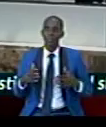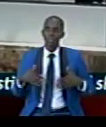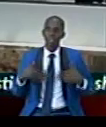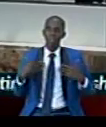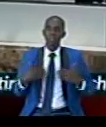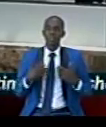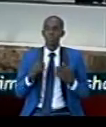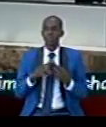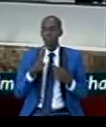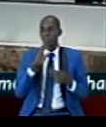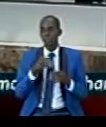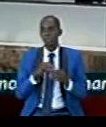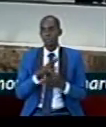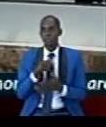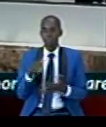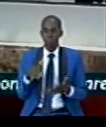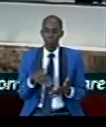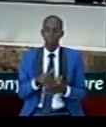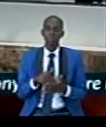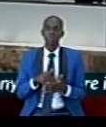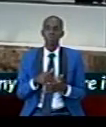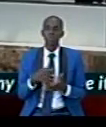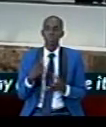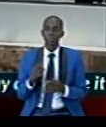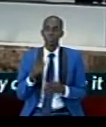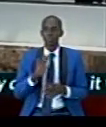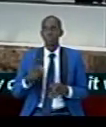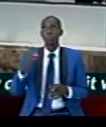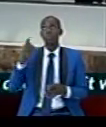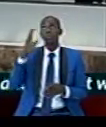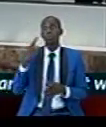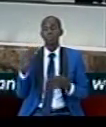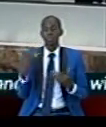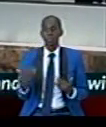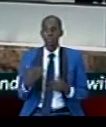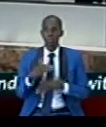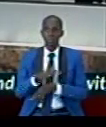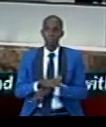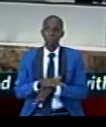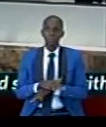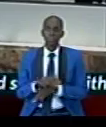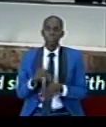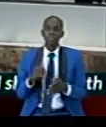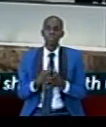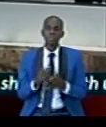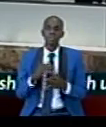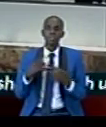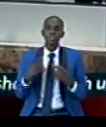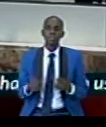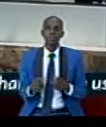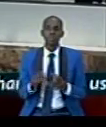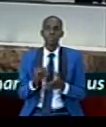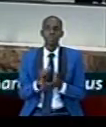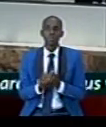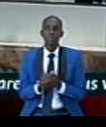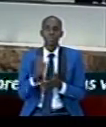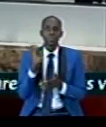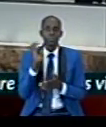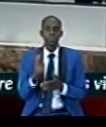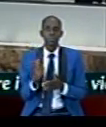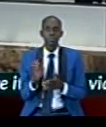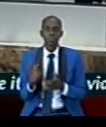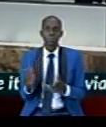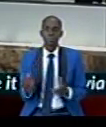the brethren of God this evening. It happens that I come in contact with a man